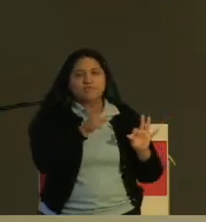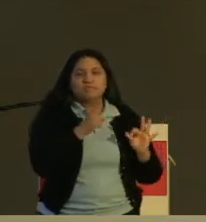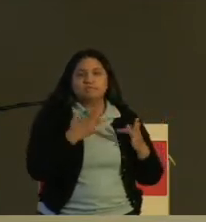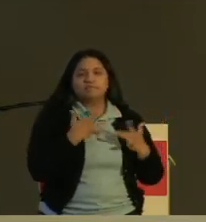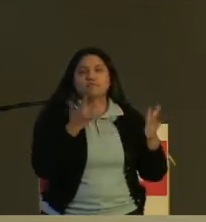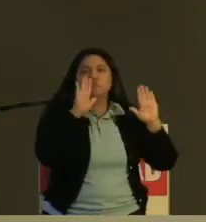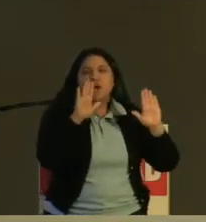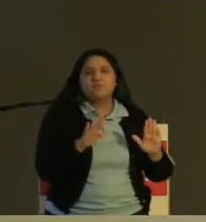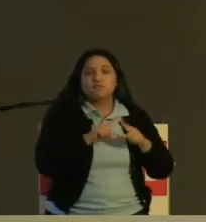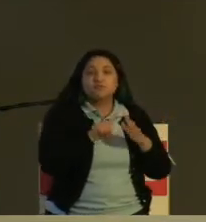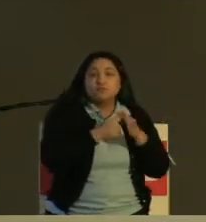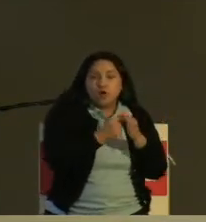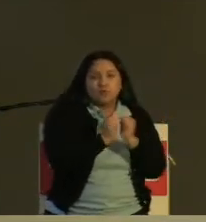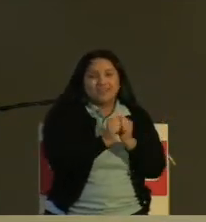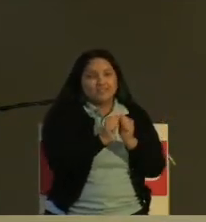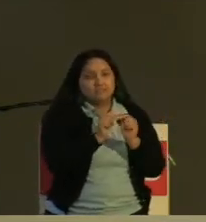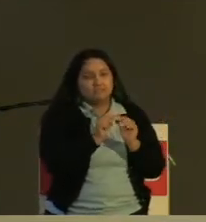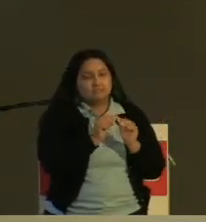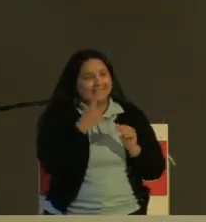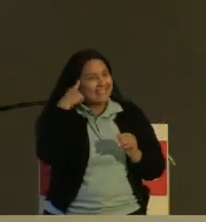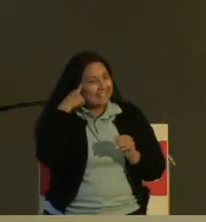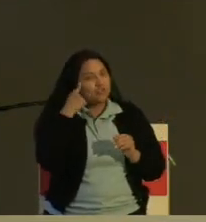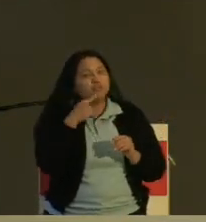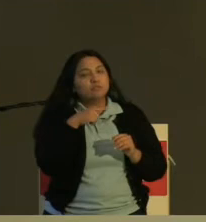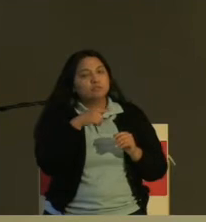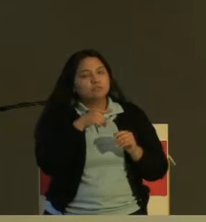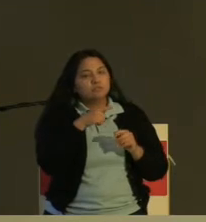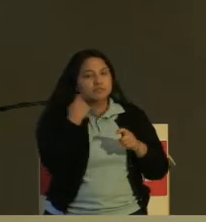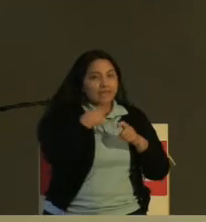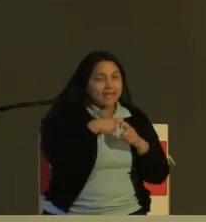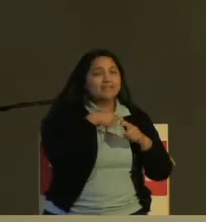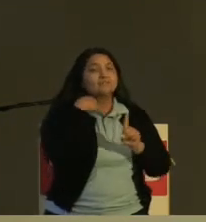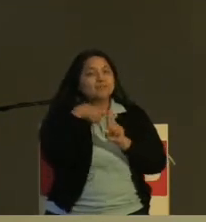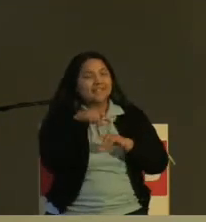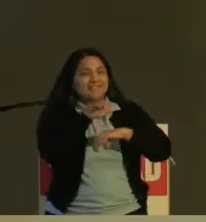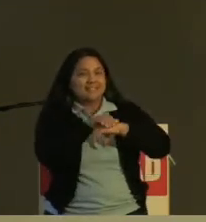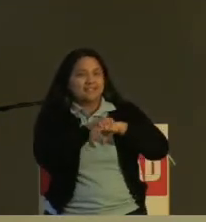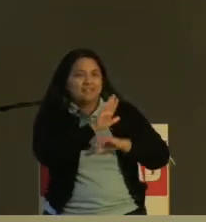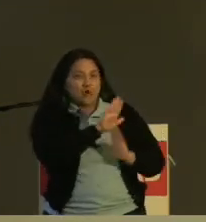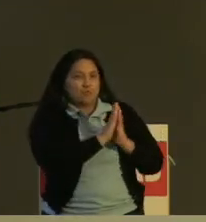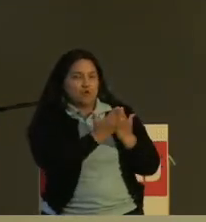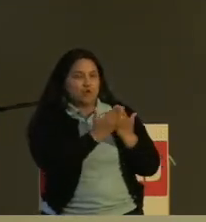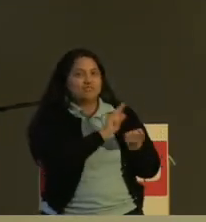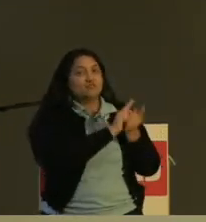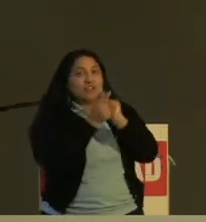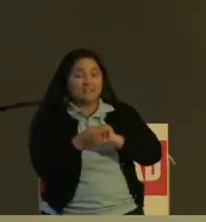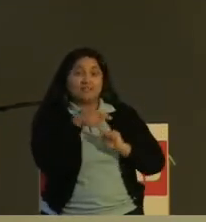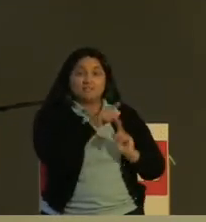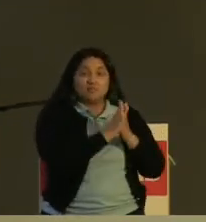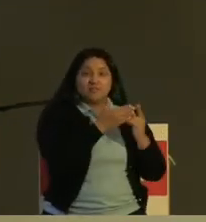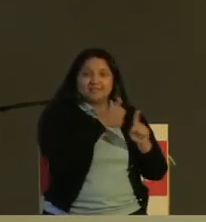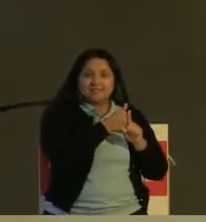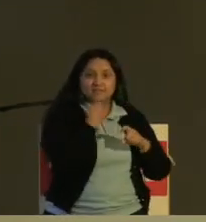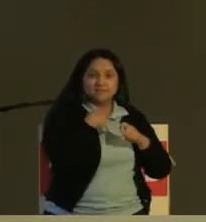the translation of the work, this book that has been retranslated, this book which is 30 years old, and we'll be